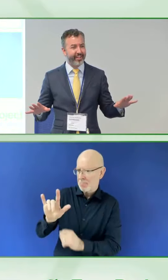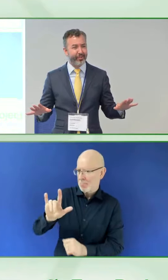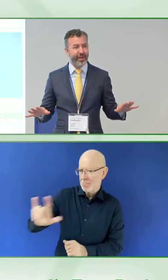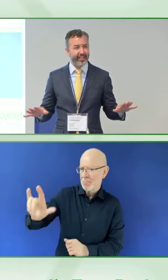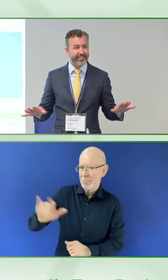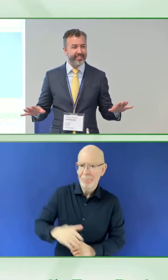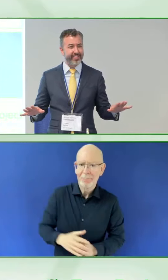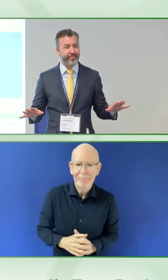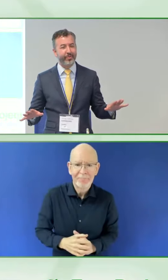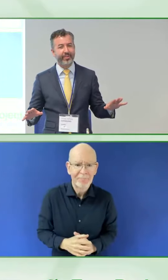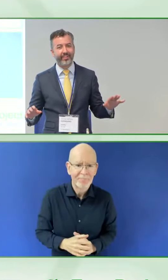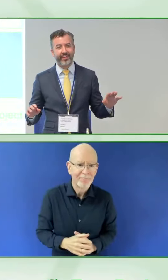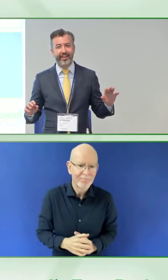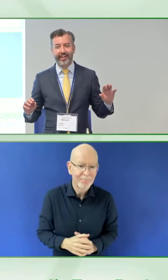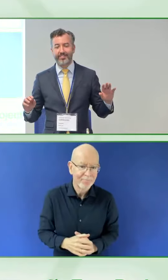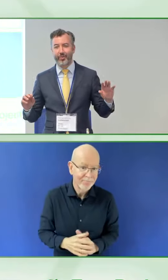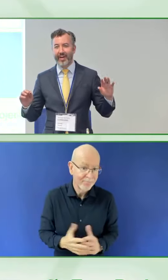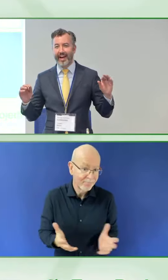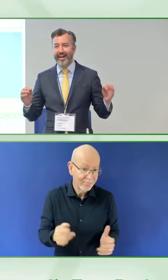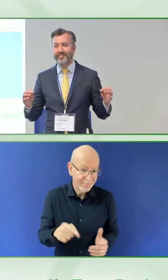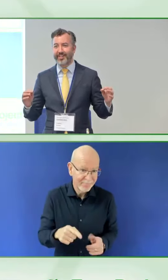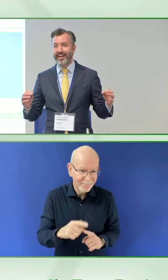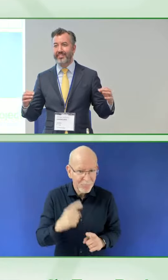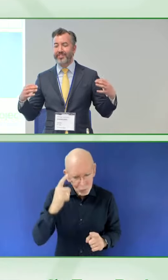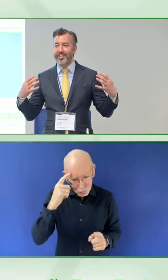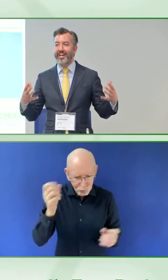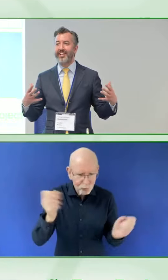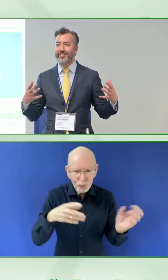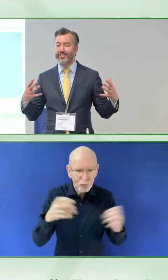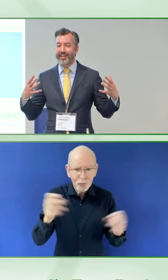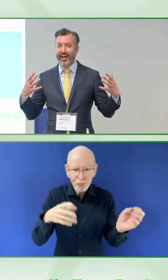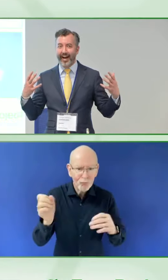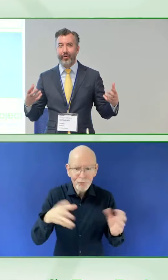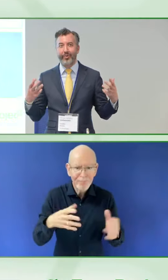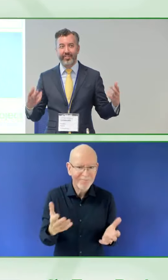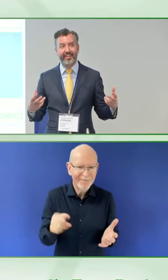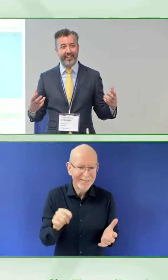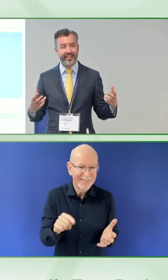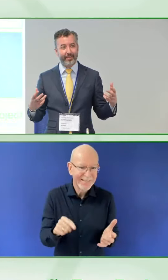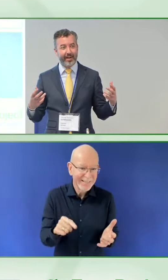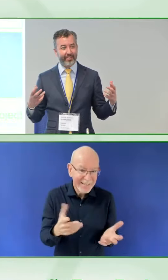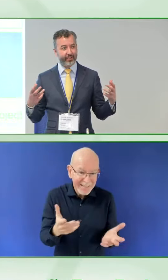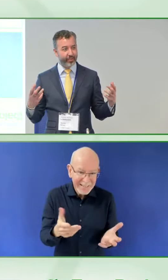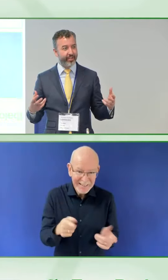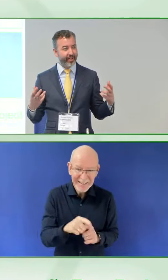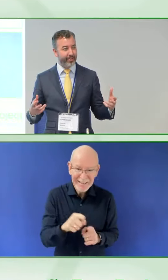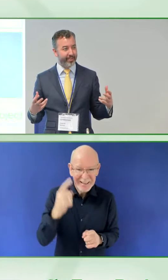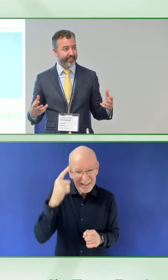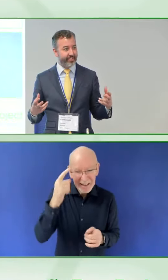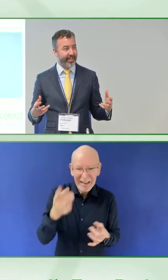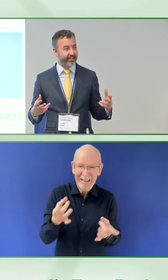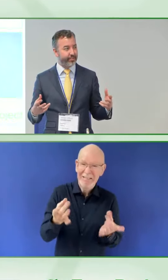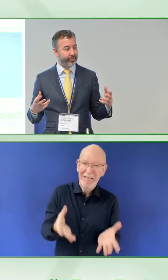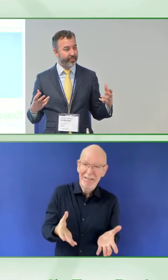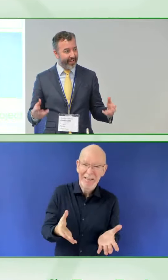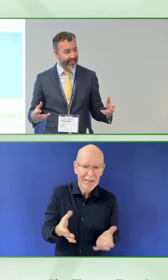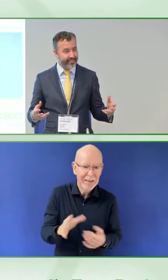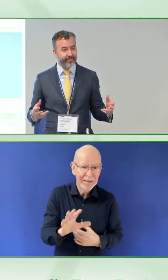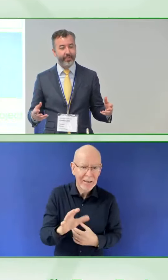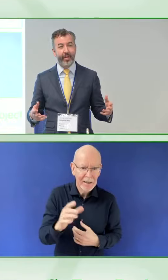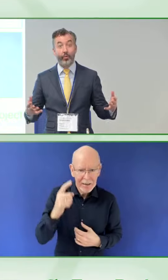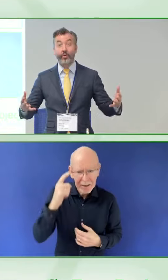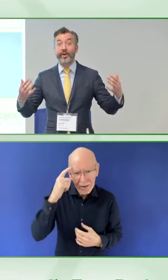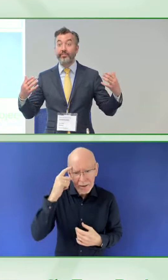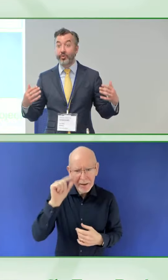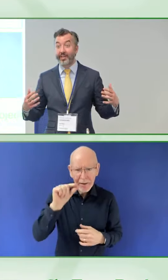woefully irrelevant anymore. And so we have to kind of change how we're thinking about the really complex challenges we